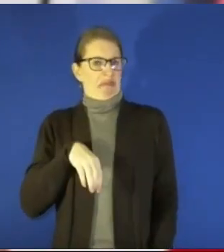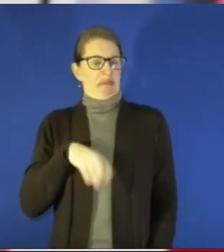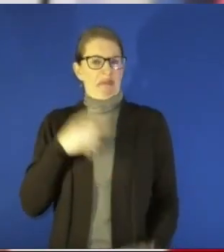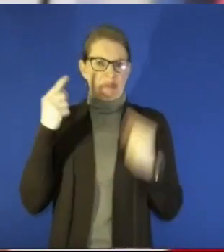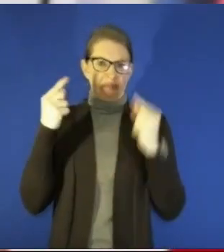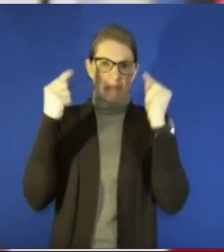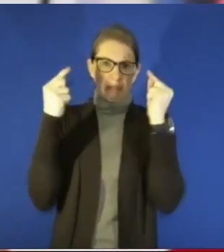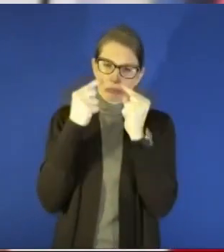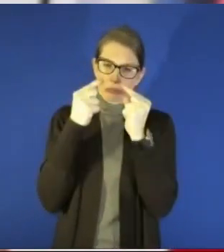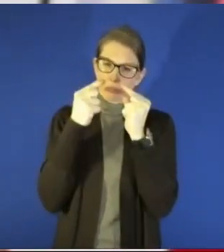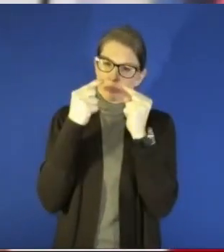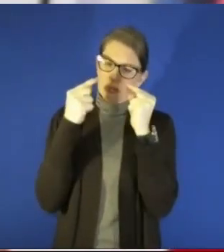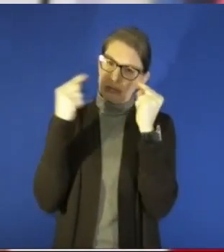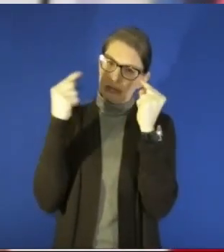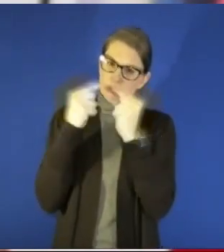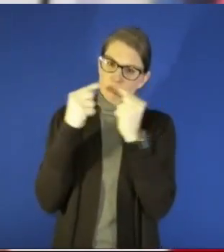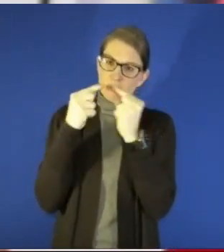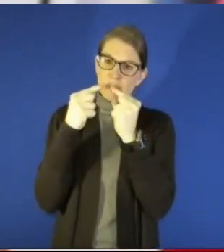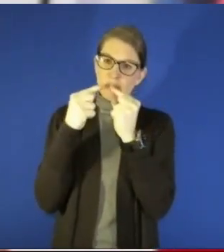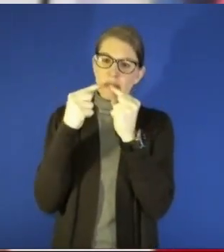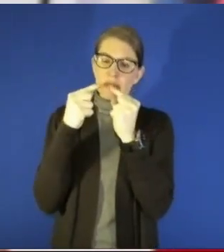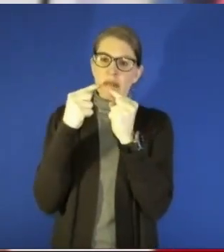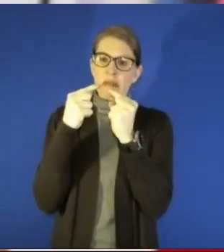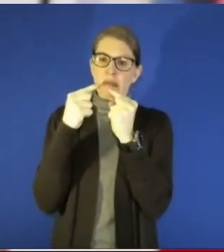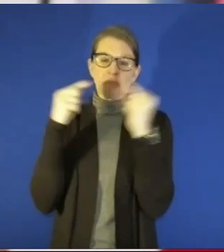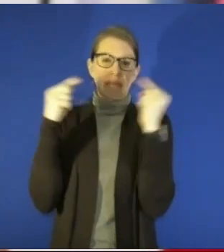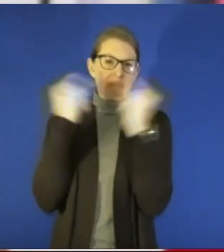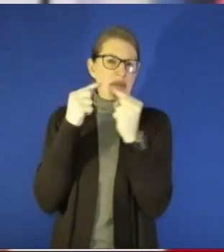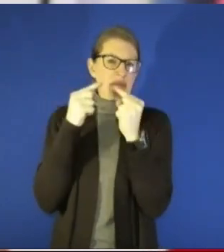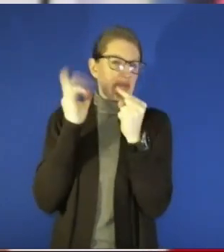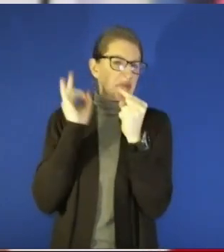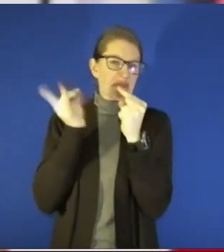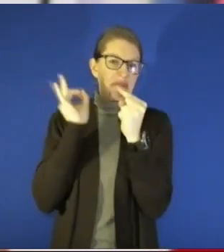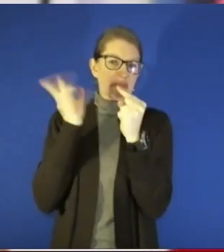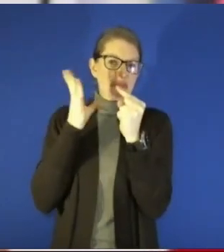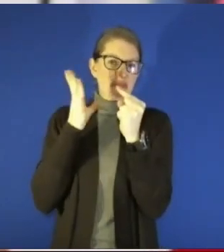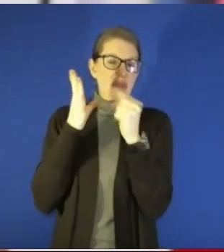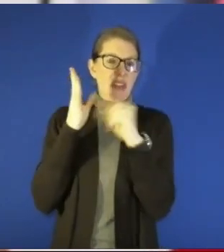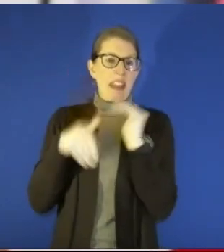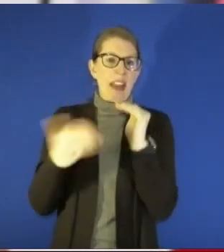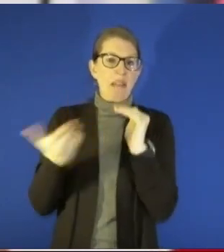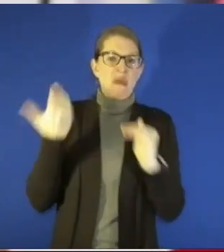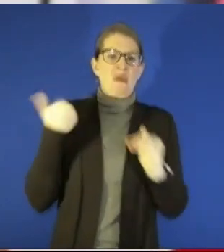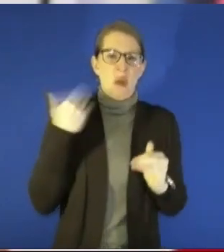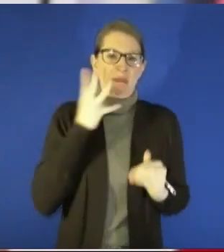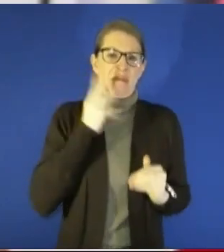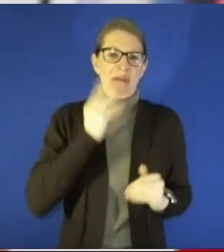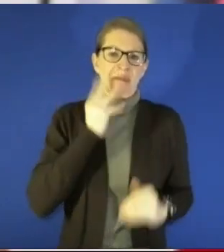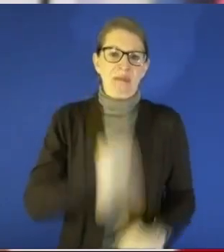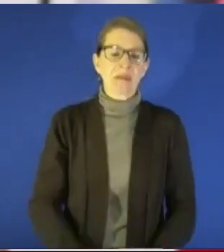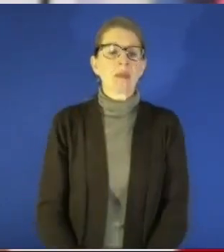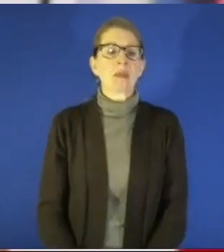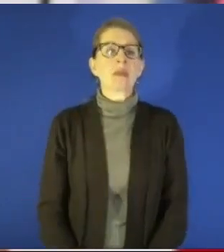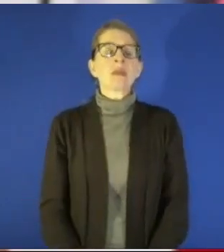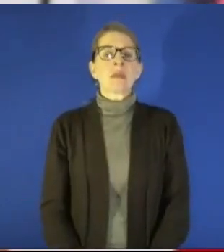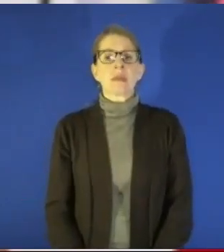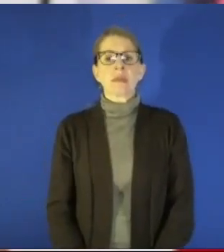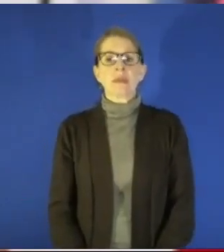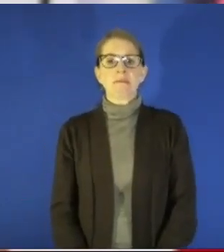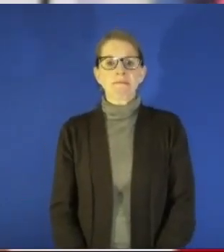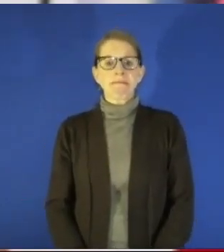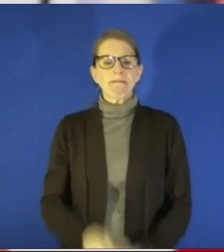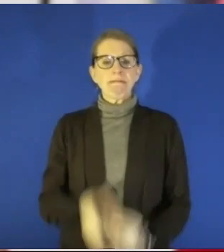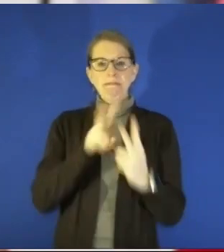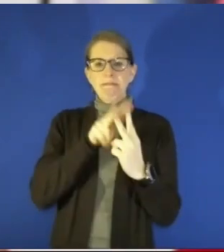headache that probably was tenfold to what you had had before. So as soon as I started to